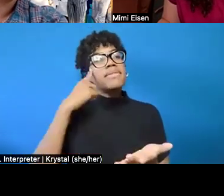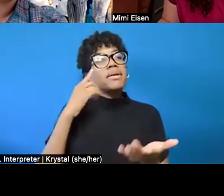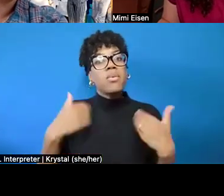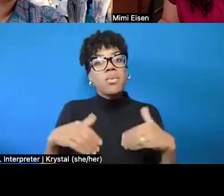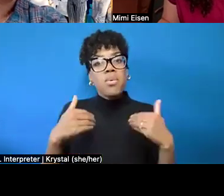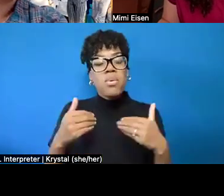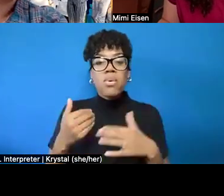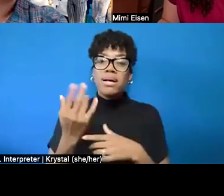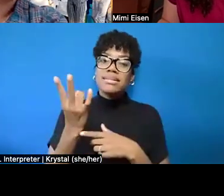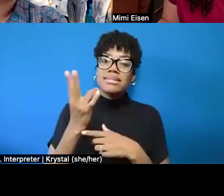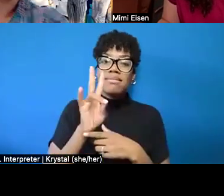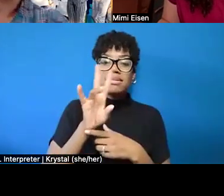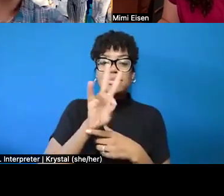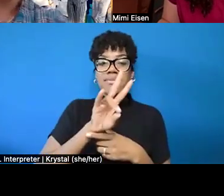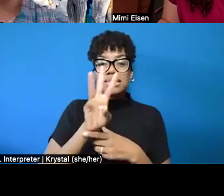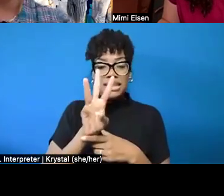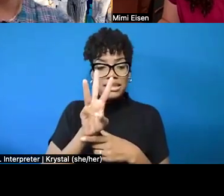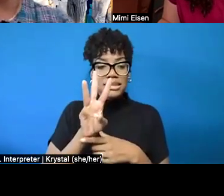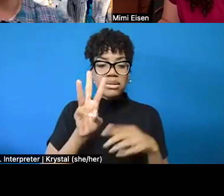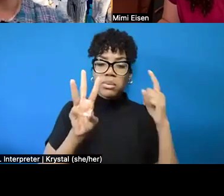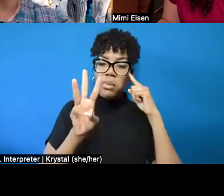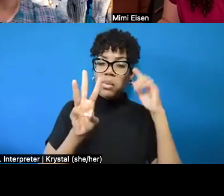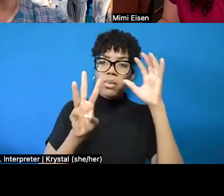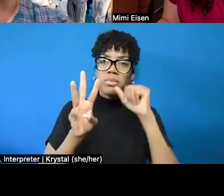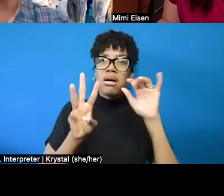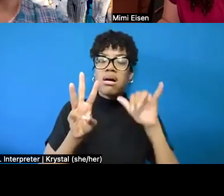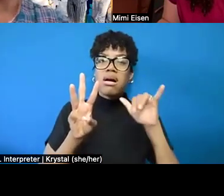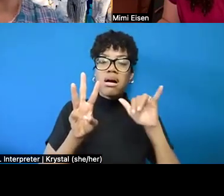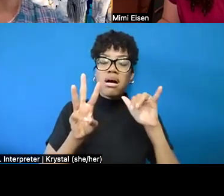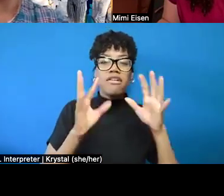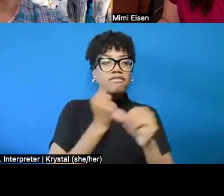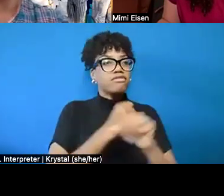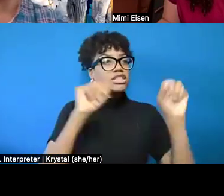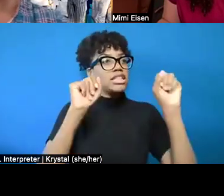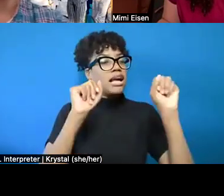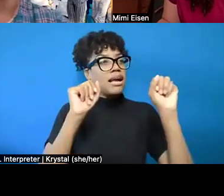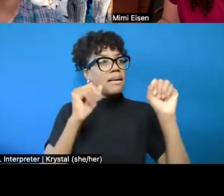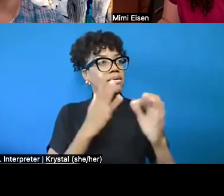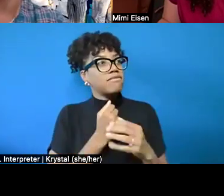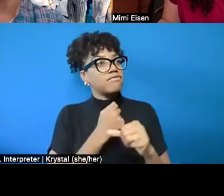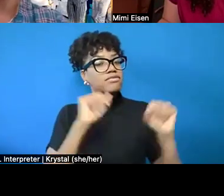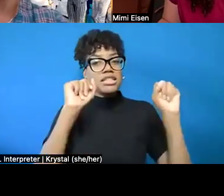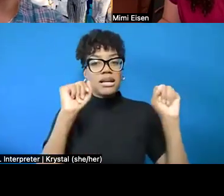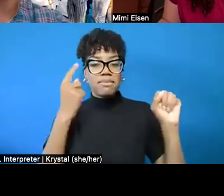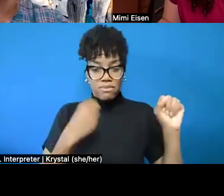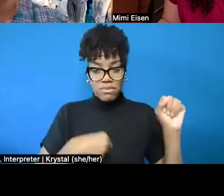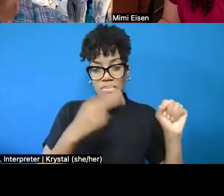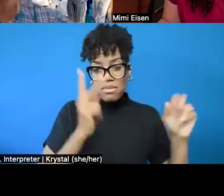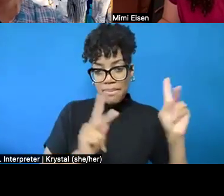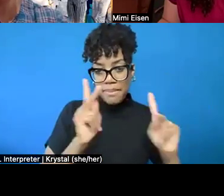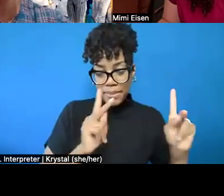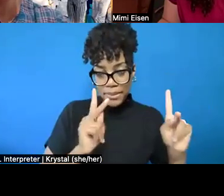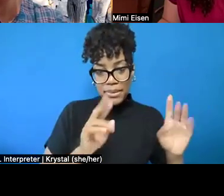Revolution forces us to ask a different question: freedom for who, right? Because beginning in